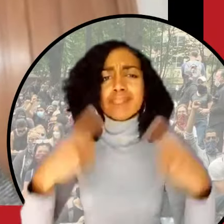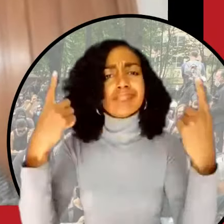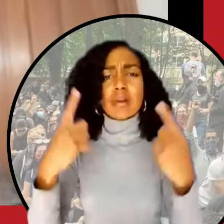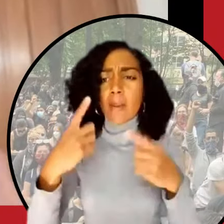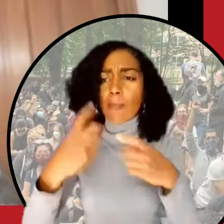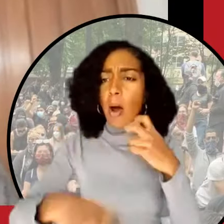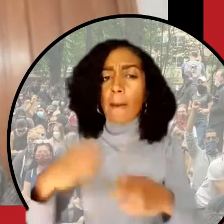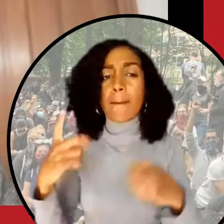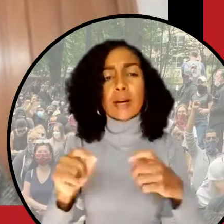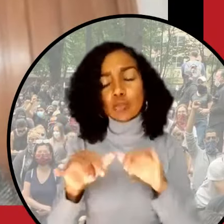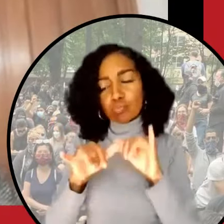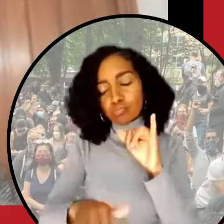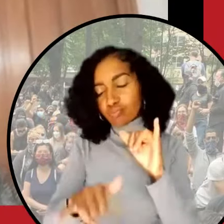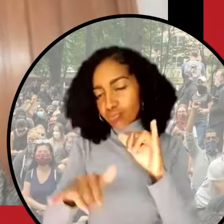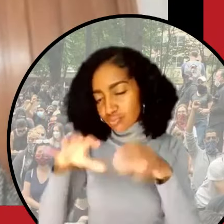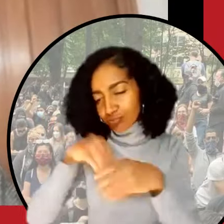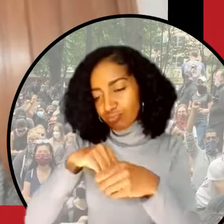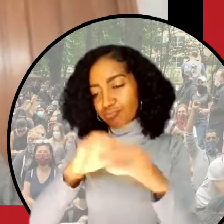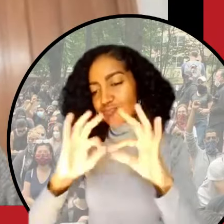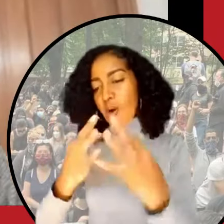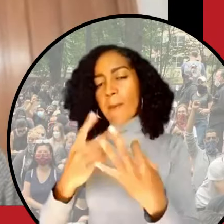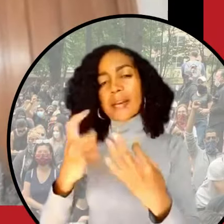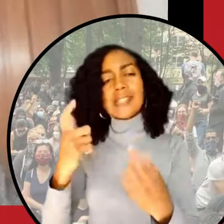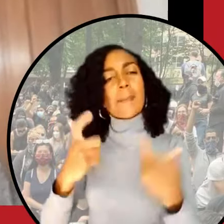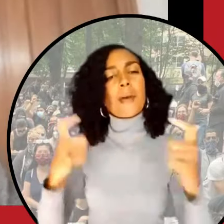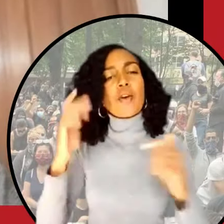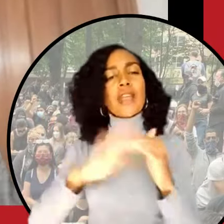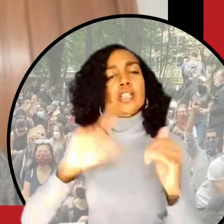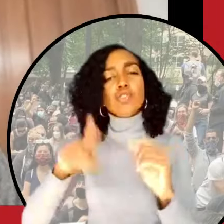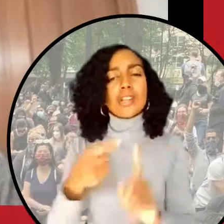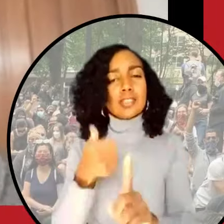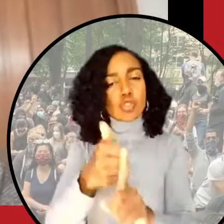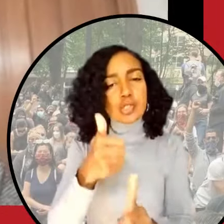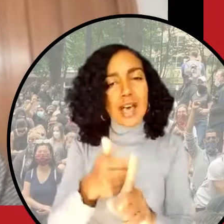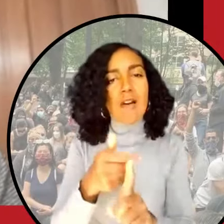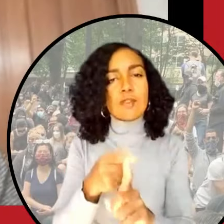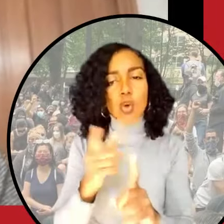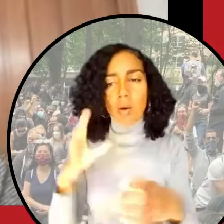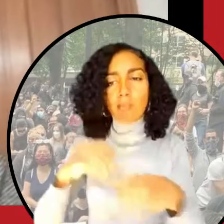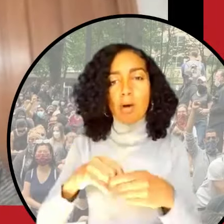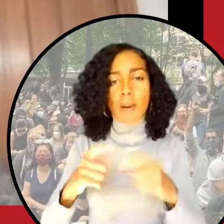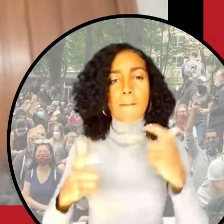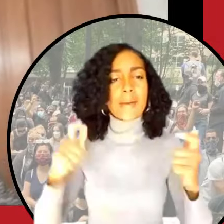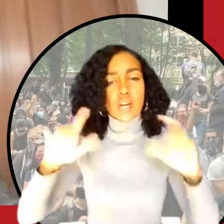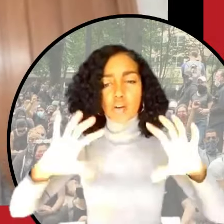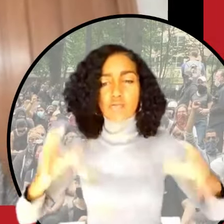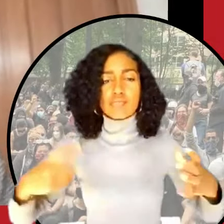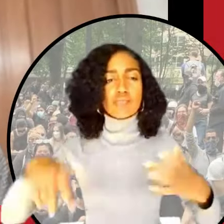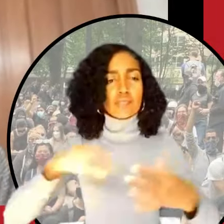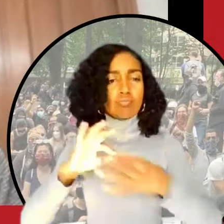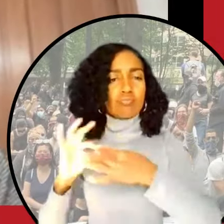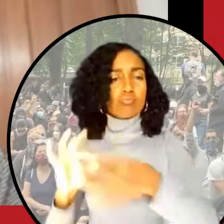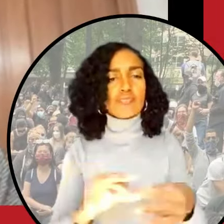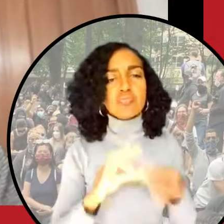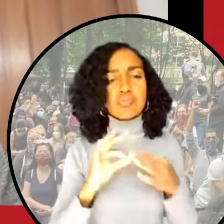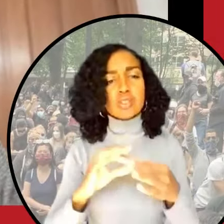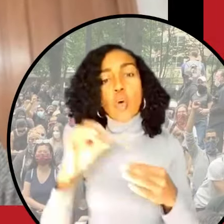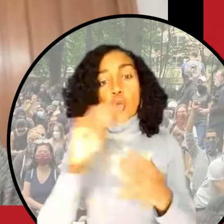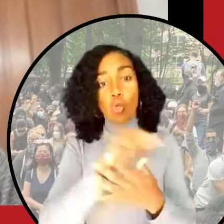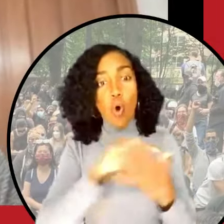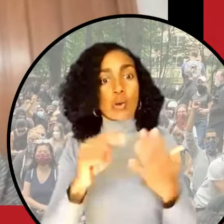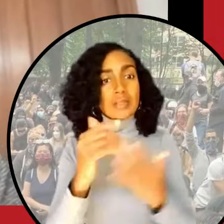something larger than you and something that you are part of at a core level. So I think that those lessons are